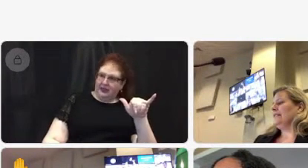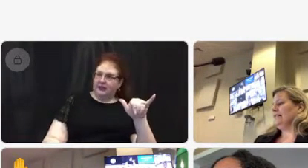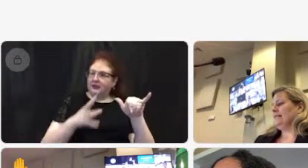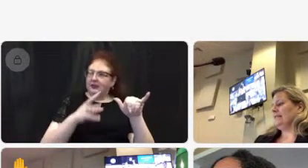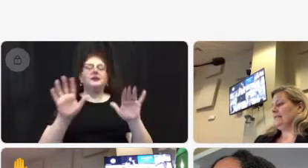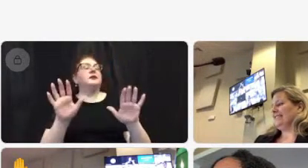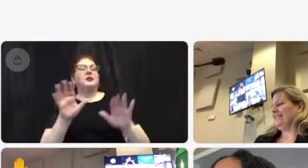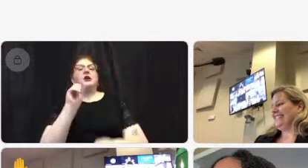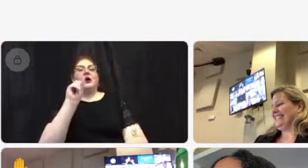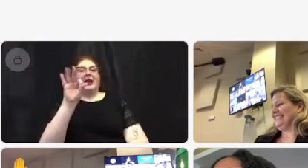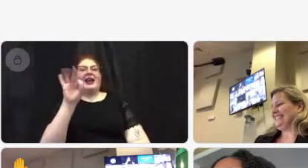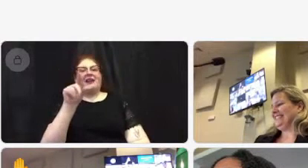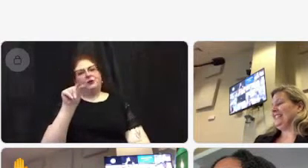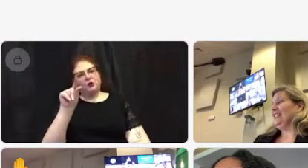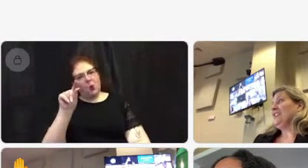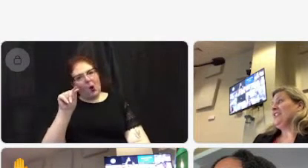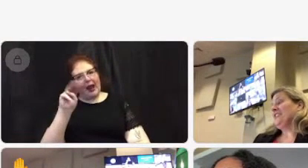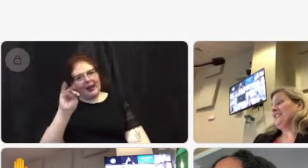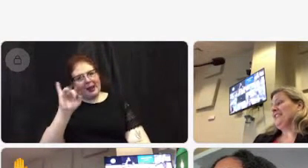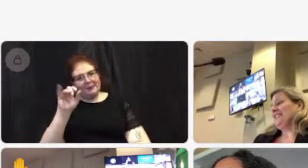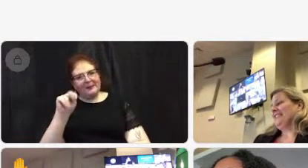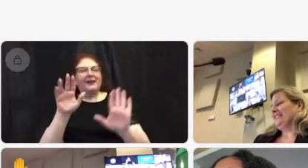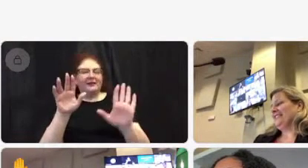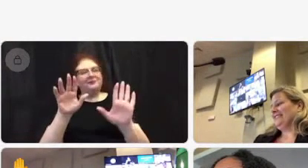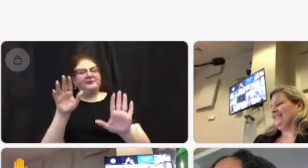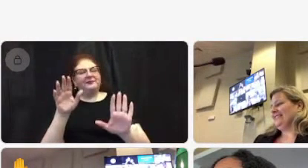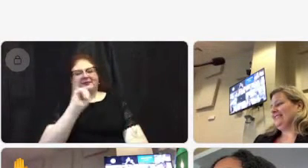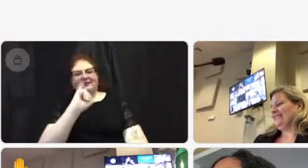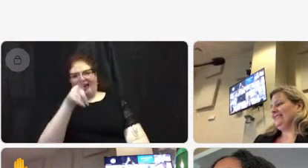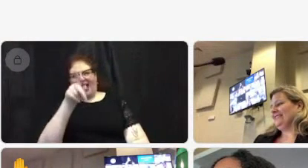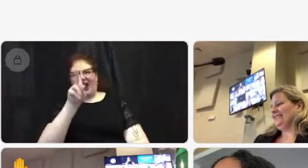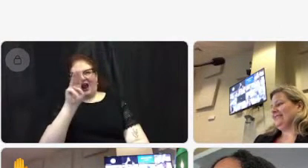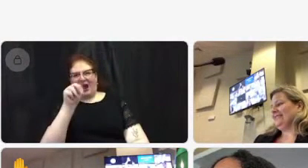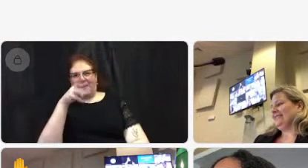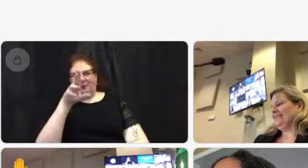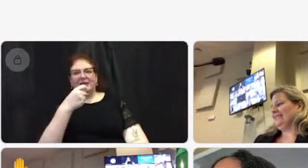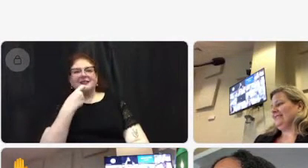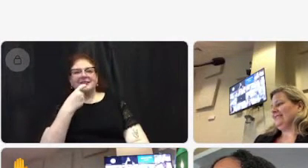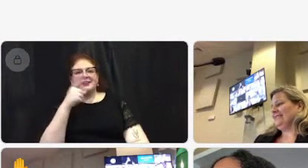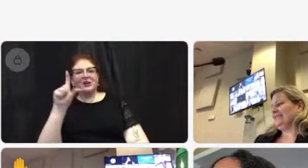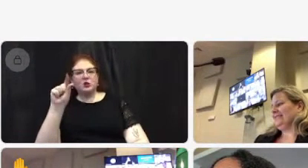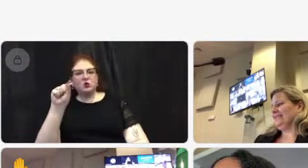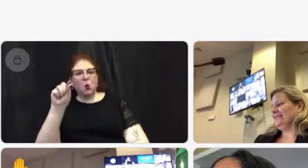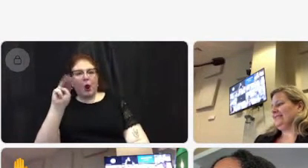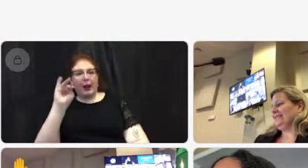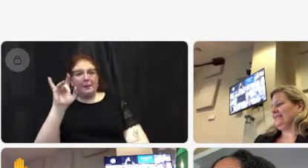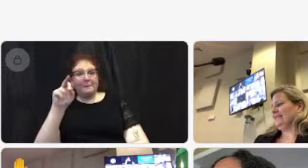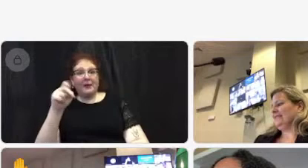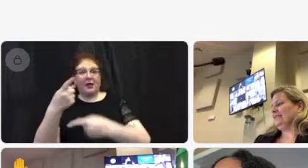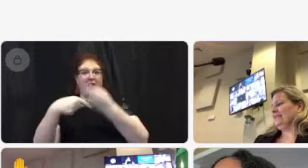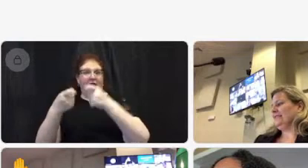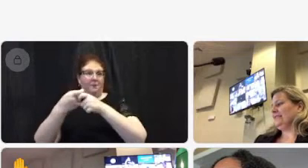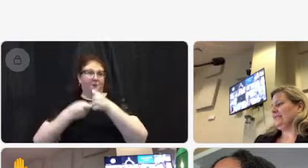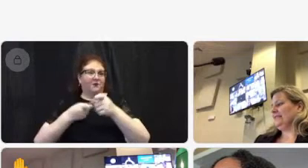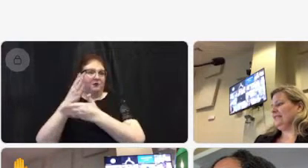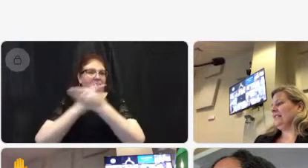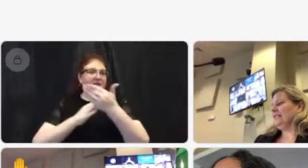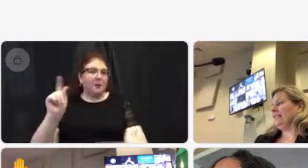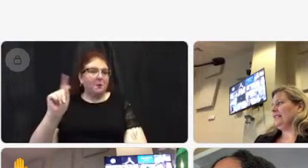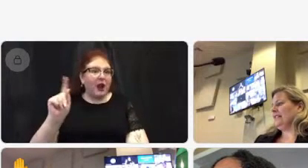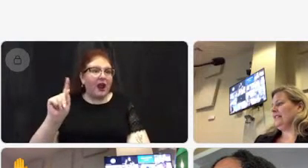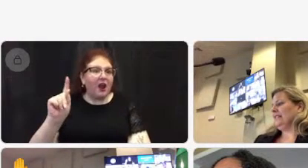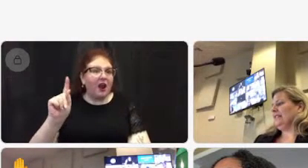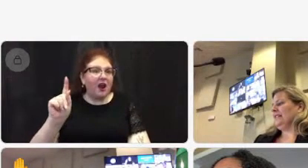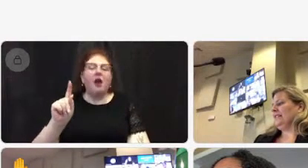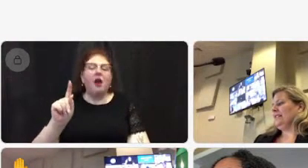saying 20 million, I say 20, but you got 20 million. That came from somewhere. No, I get that, Mayor, and let me